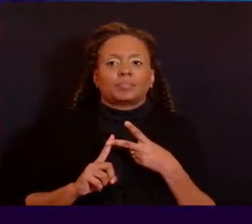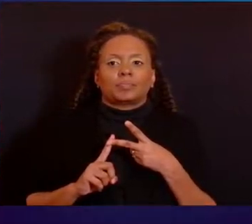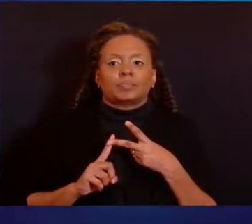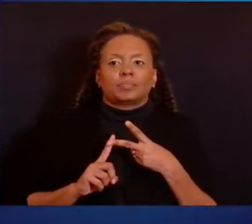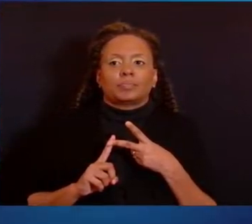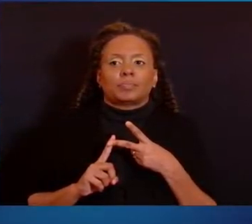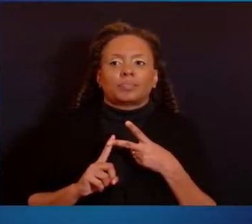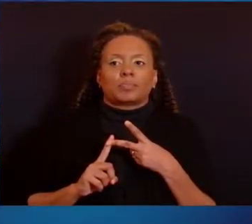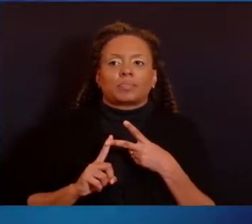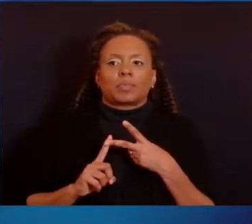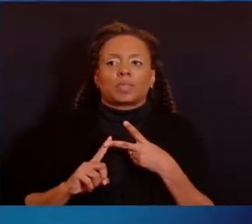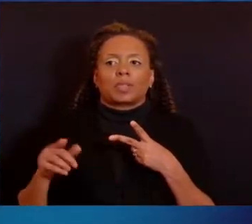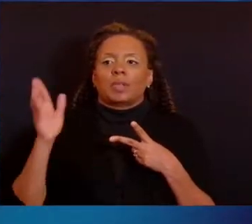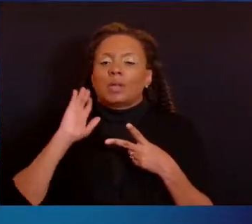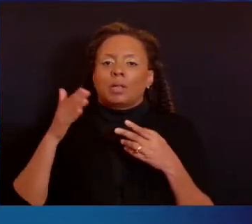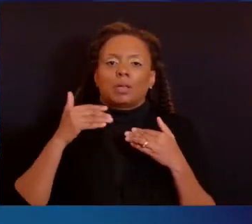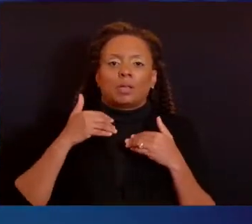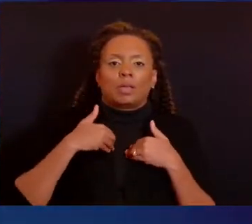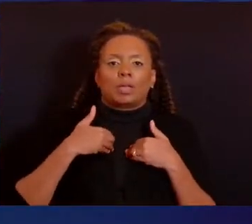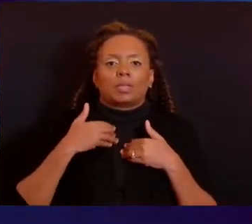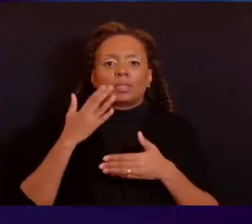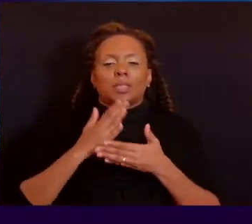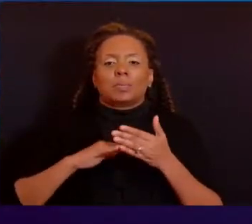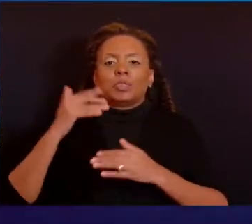some tree trimming around the island?